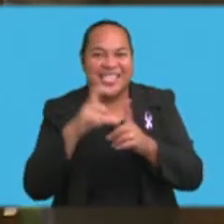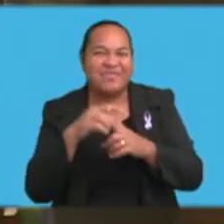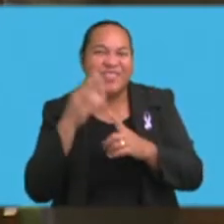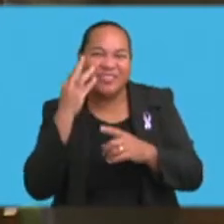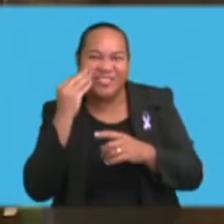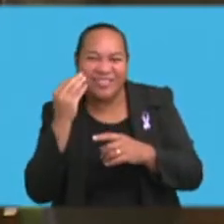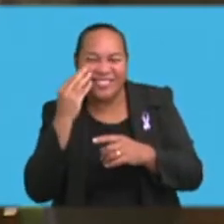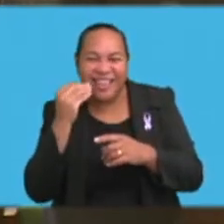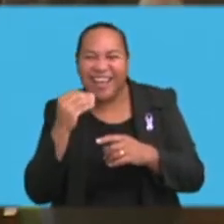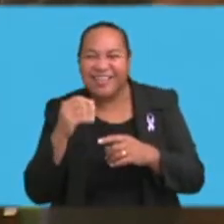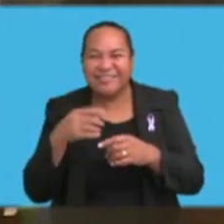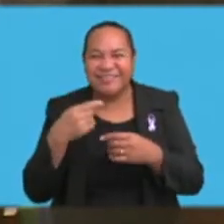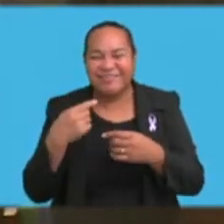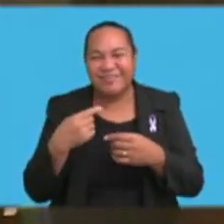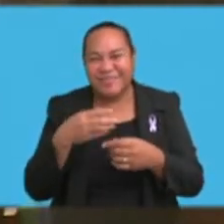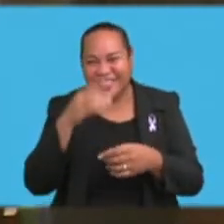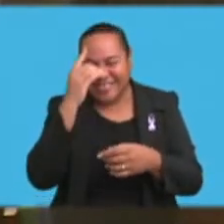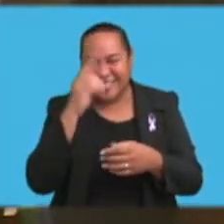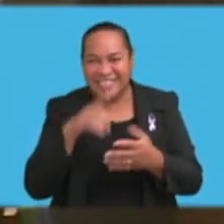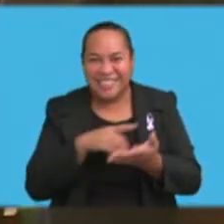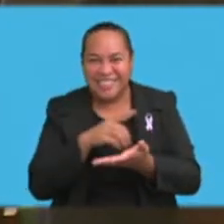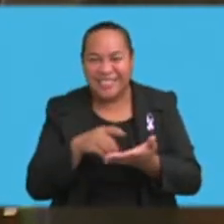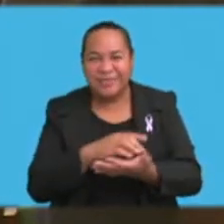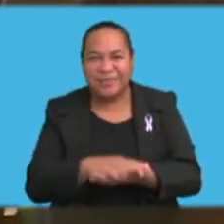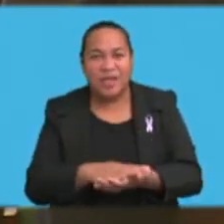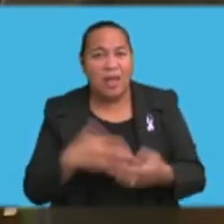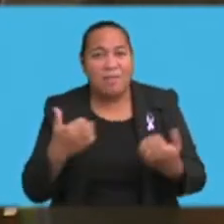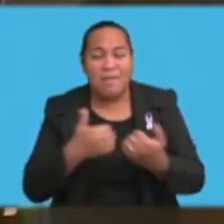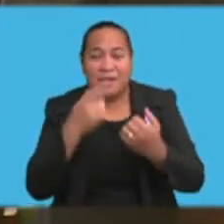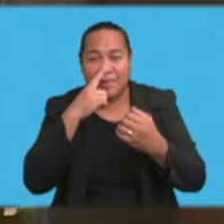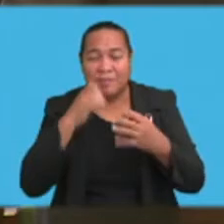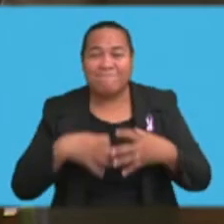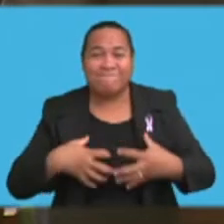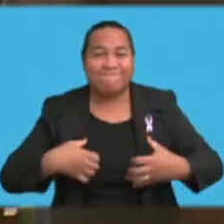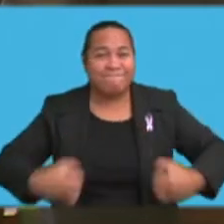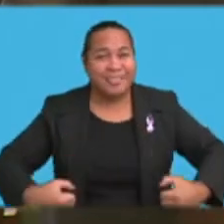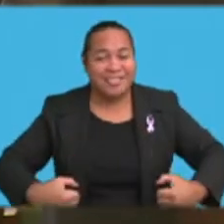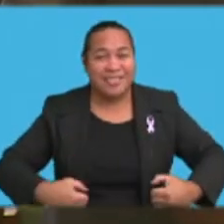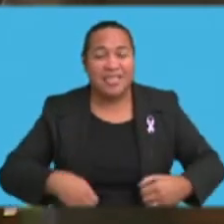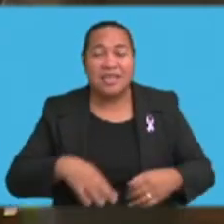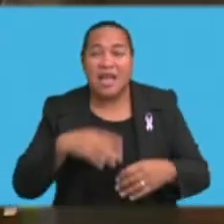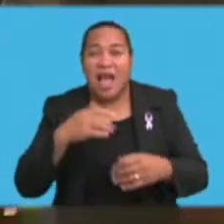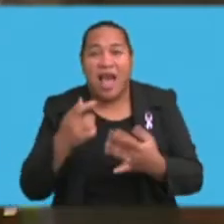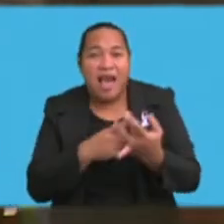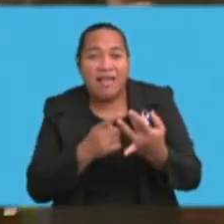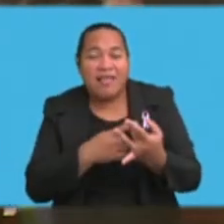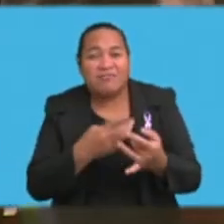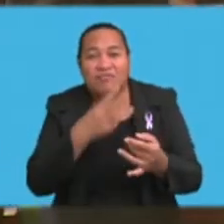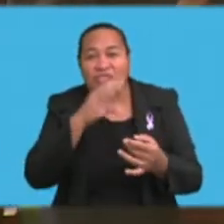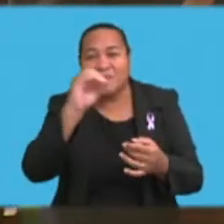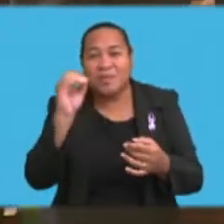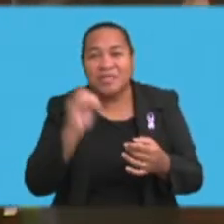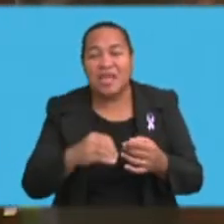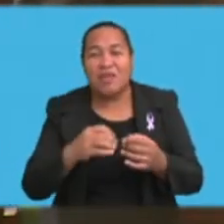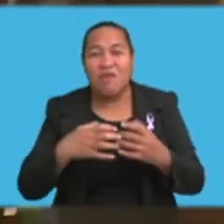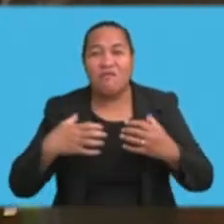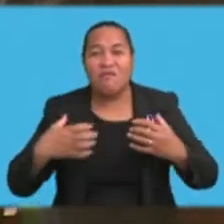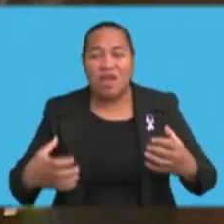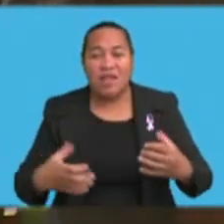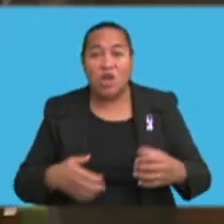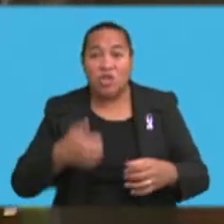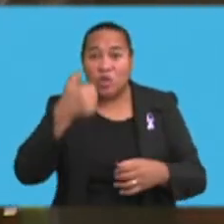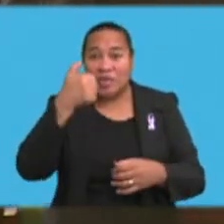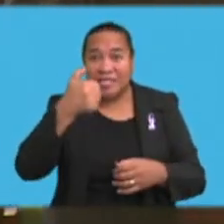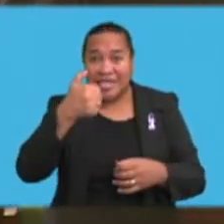earlier on this week that 30% of our population is obese and another 30% is overweight. So 60%, 6 out of